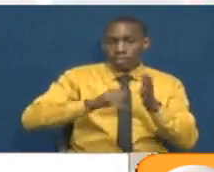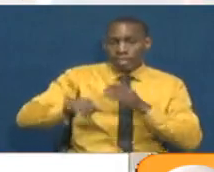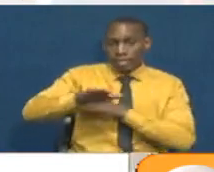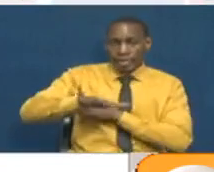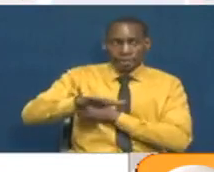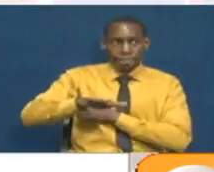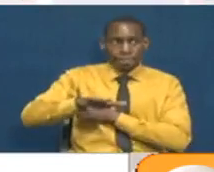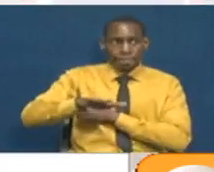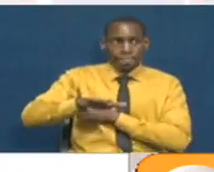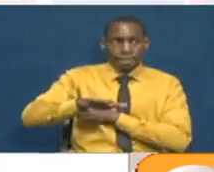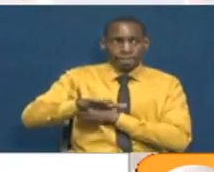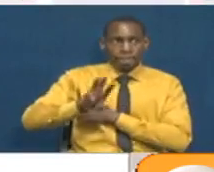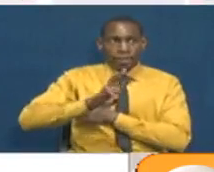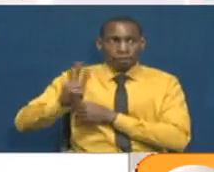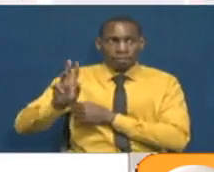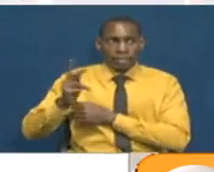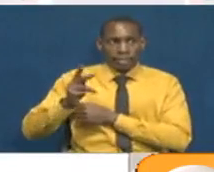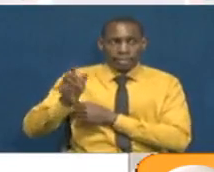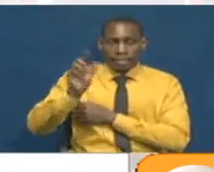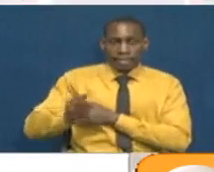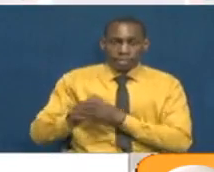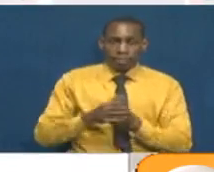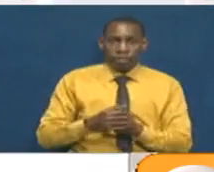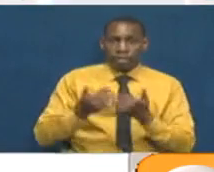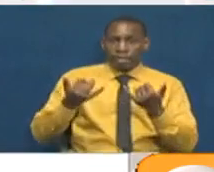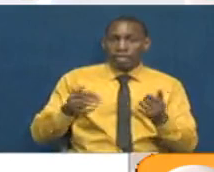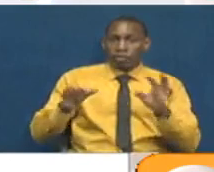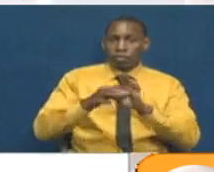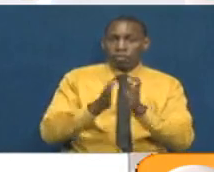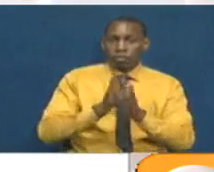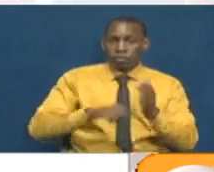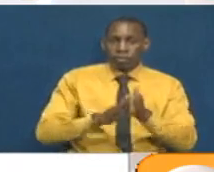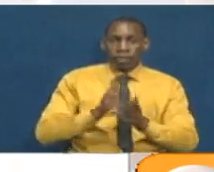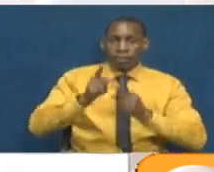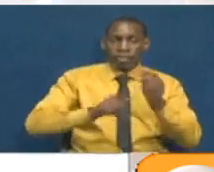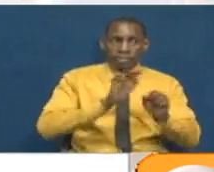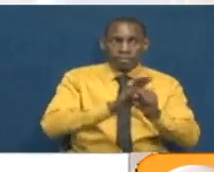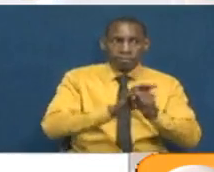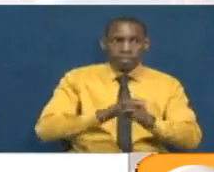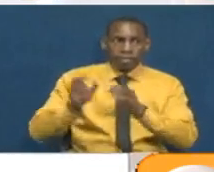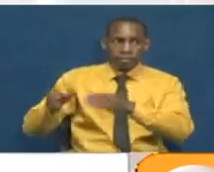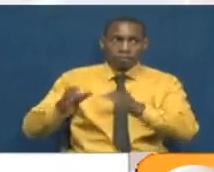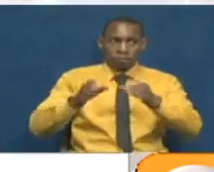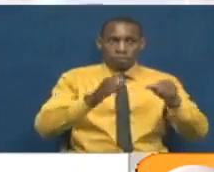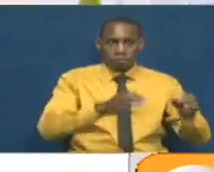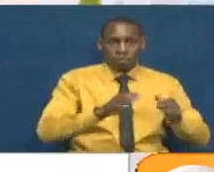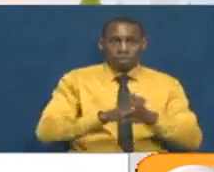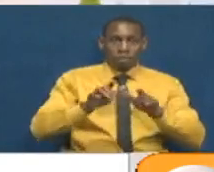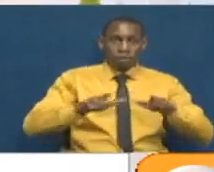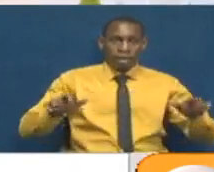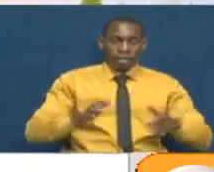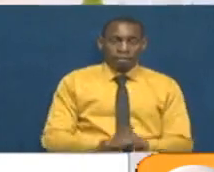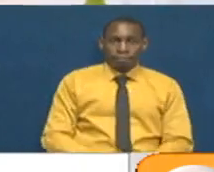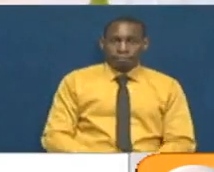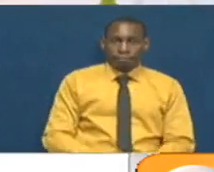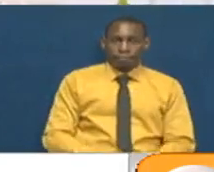zones in that western Kenya region. So within it will come so many processing entities within the park. The